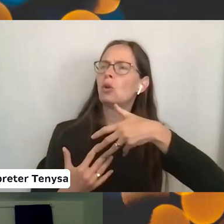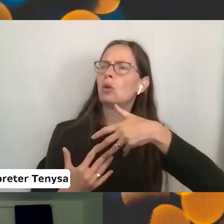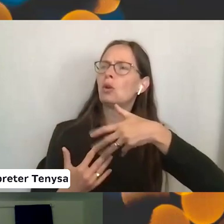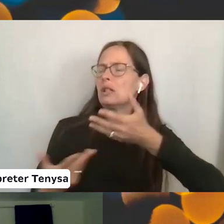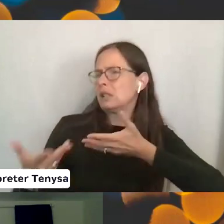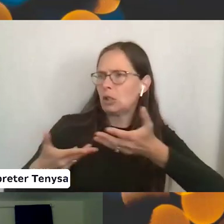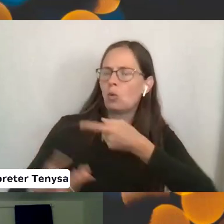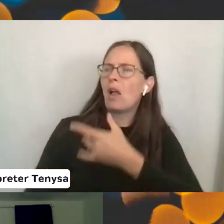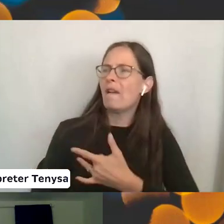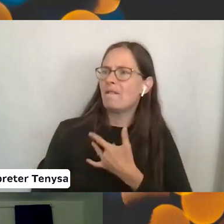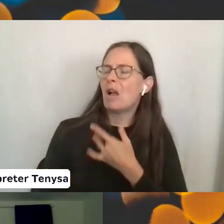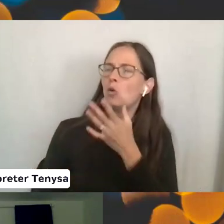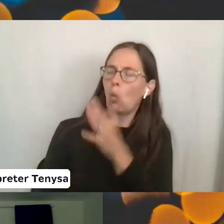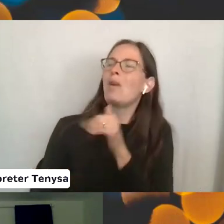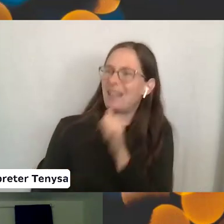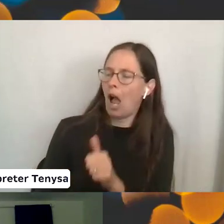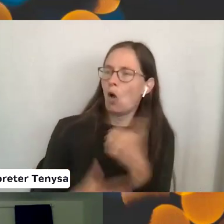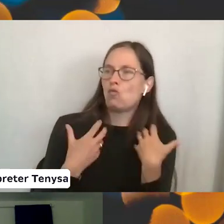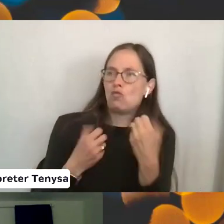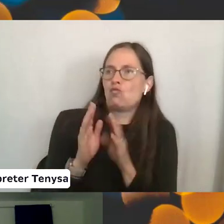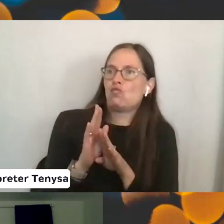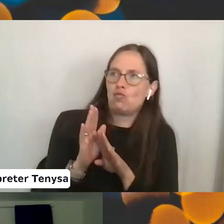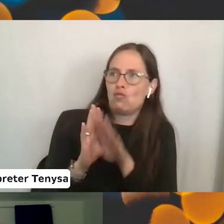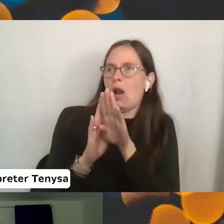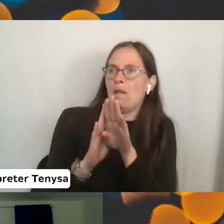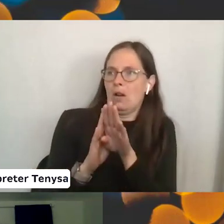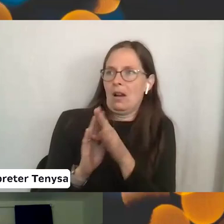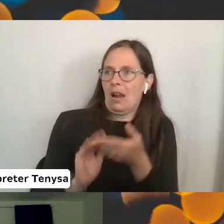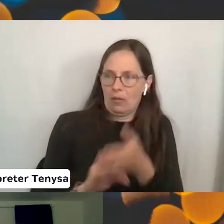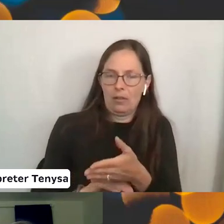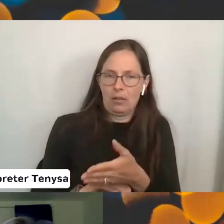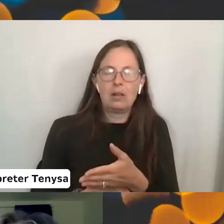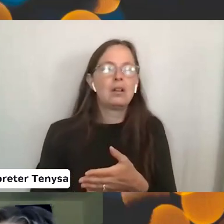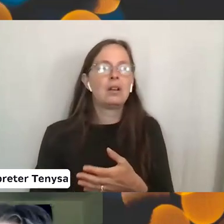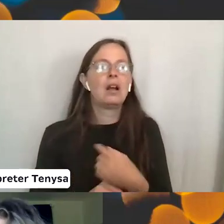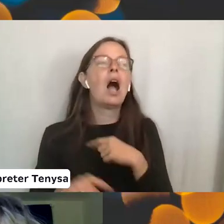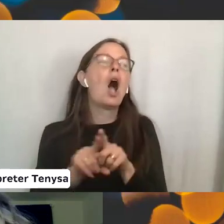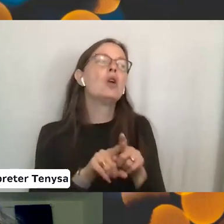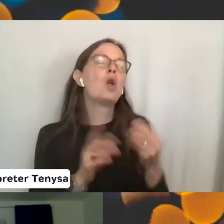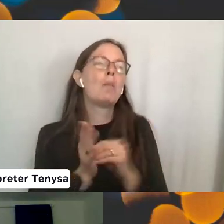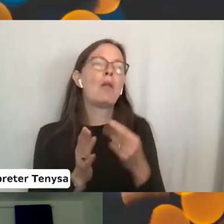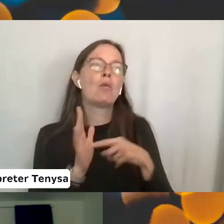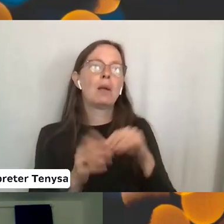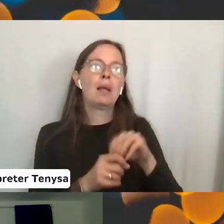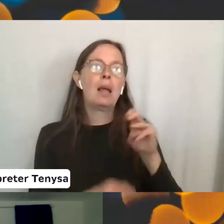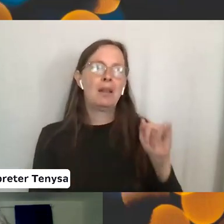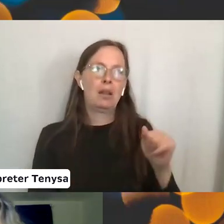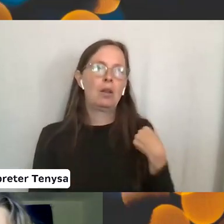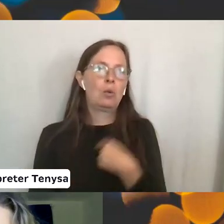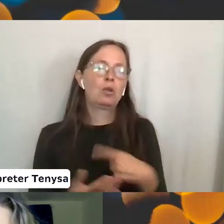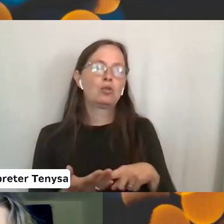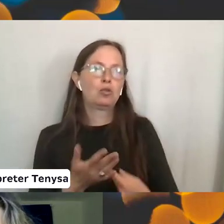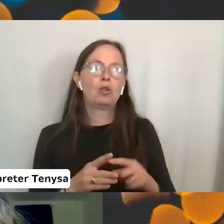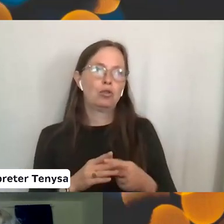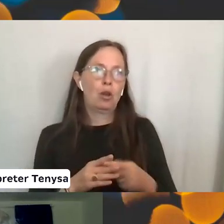interaction that you thought you would not recover from? I also put the representation in media because we started chatting about